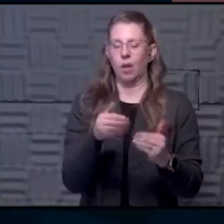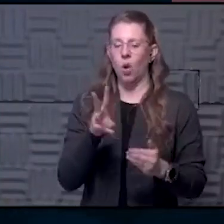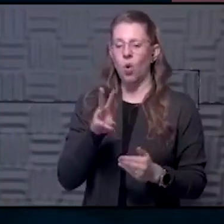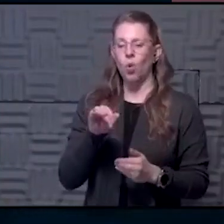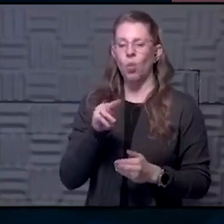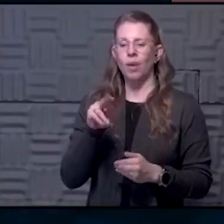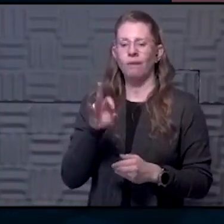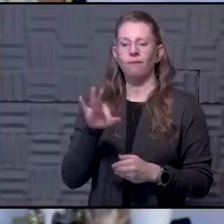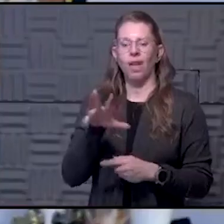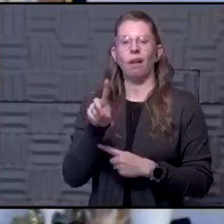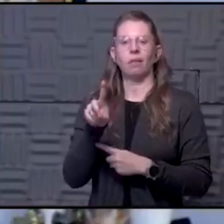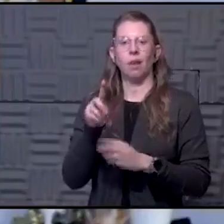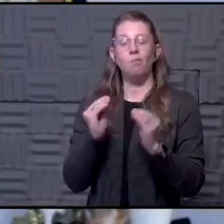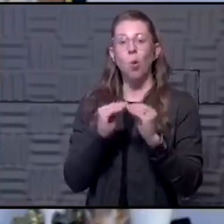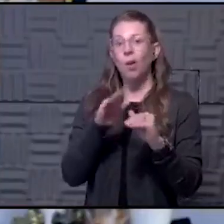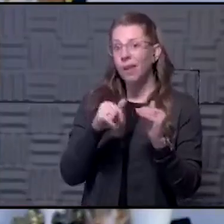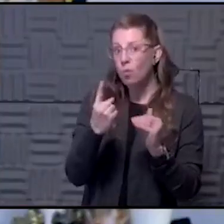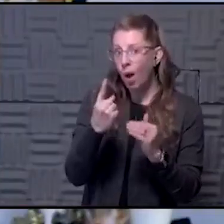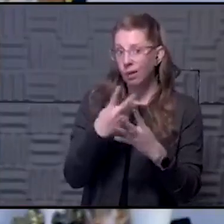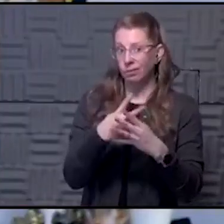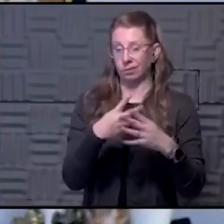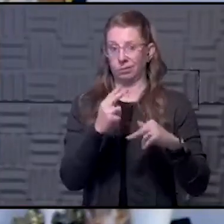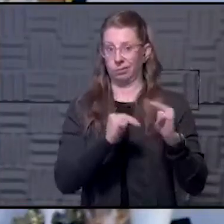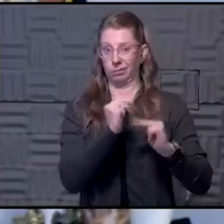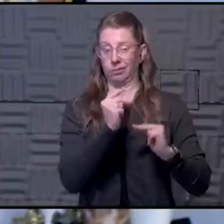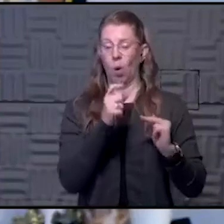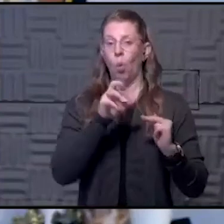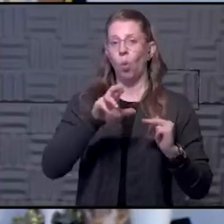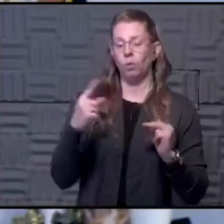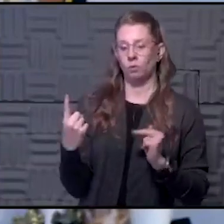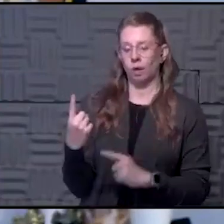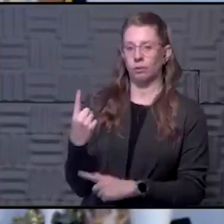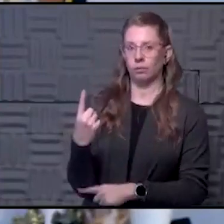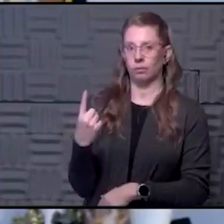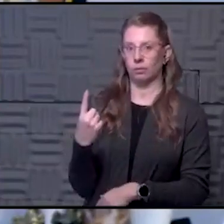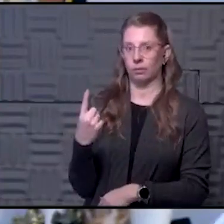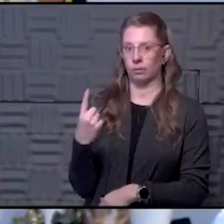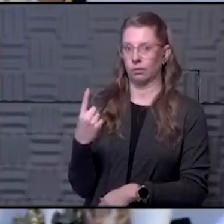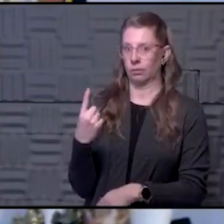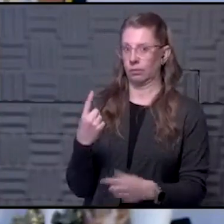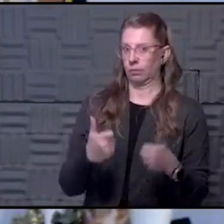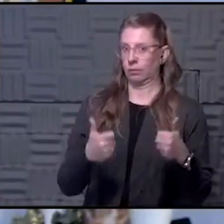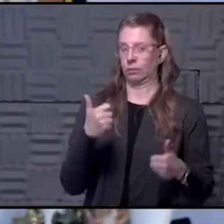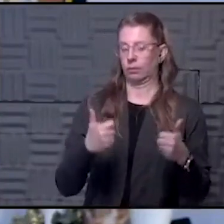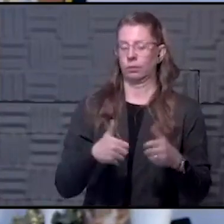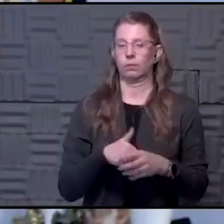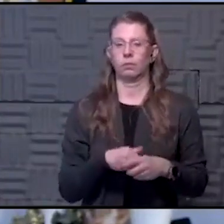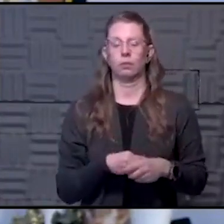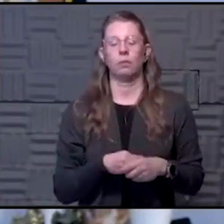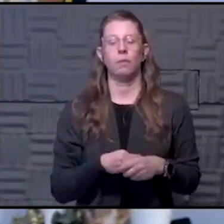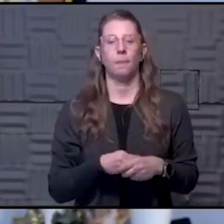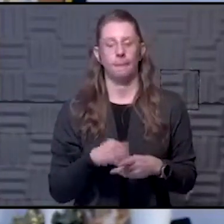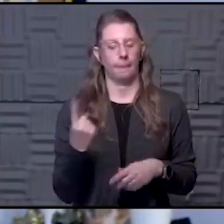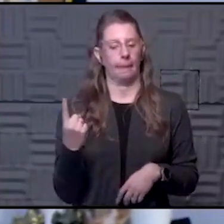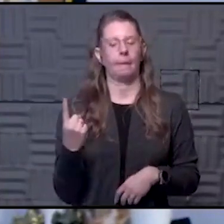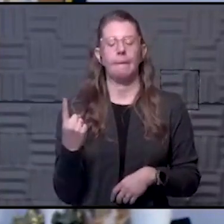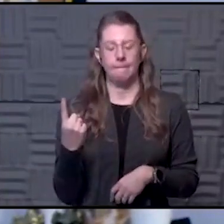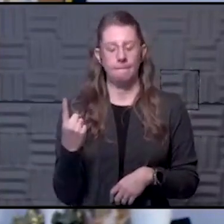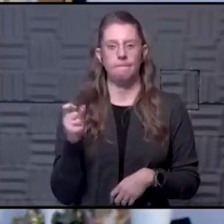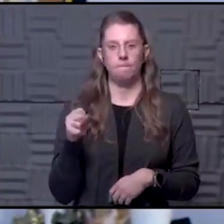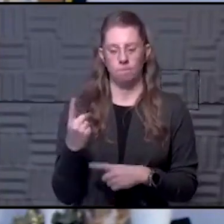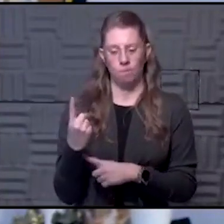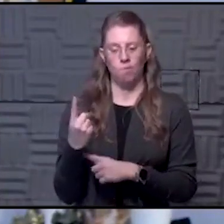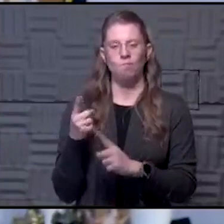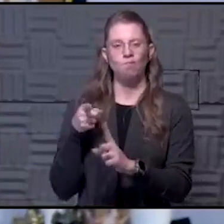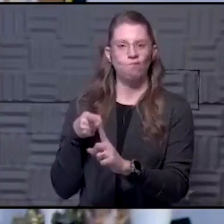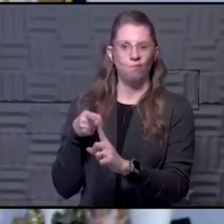wanting to know is there more than one correctional facility, or are we still talking about only one? Yeah, it's just that one. And the only reason